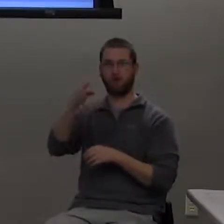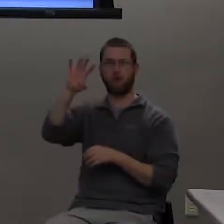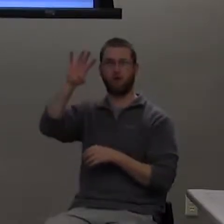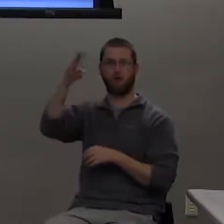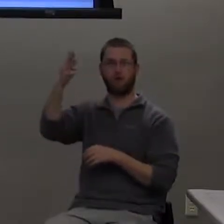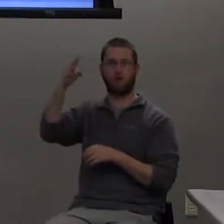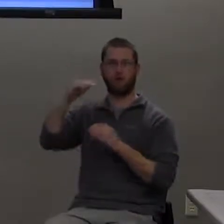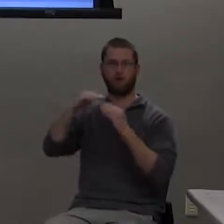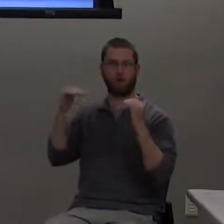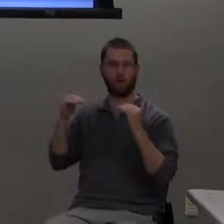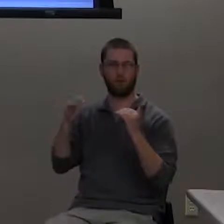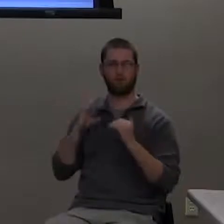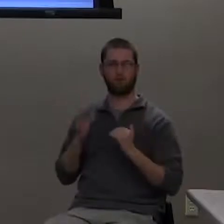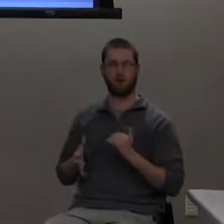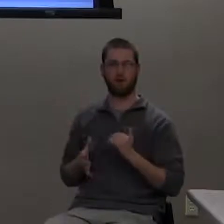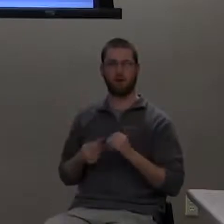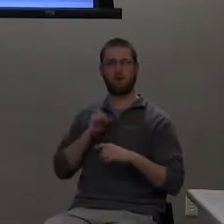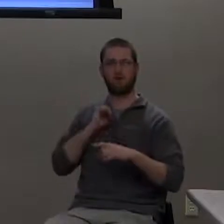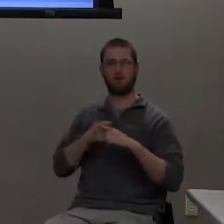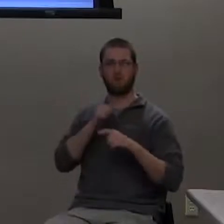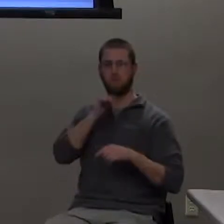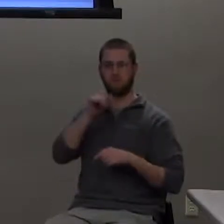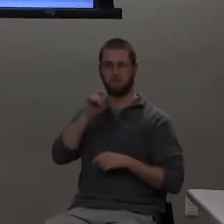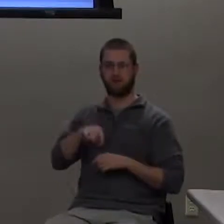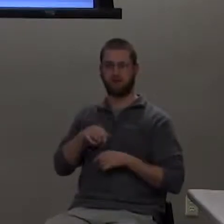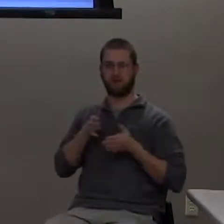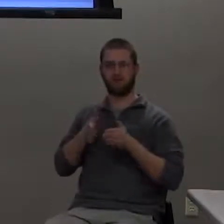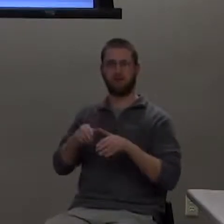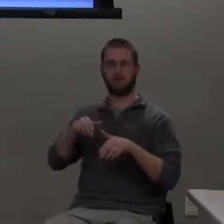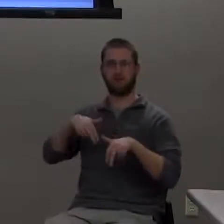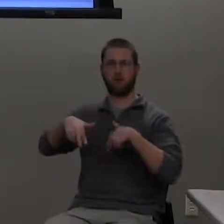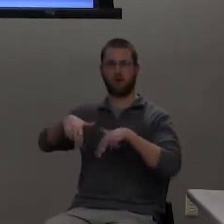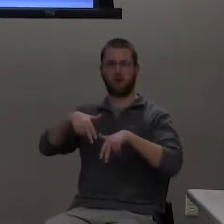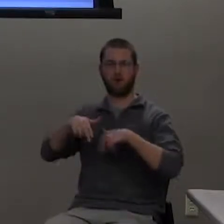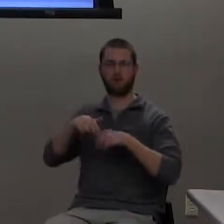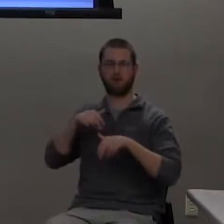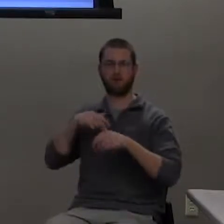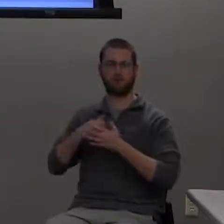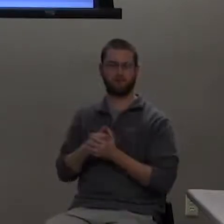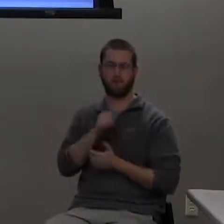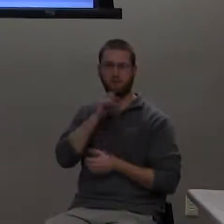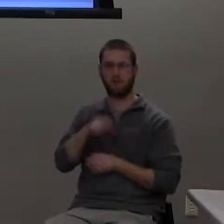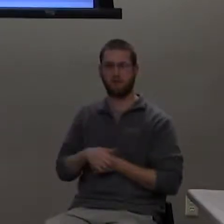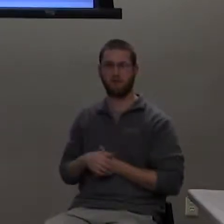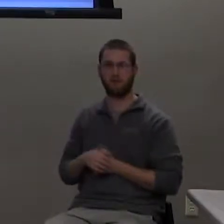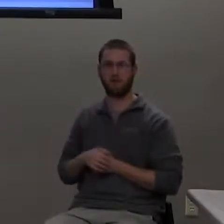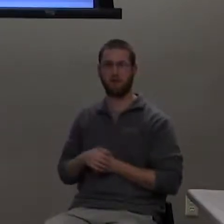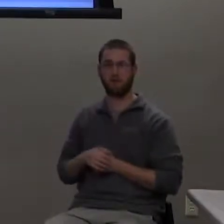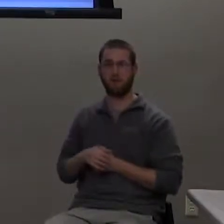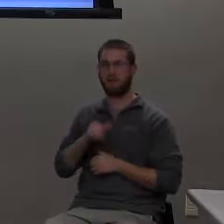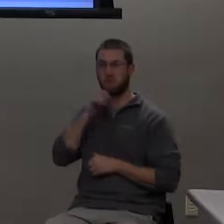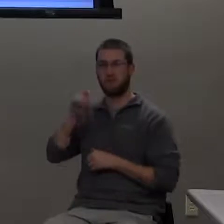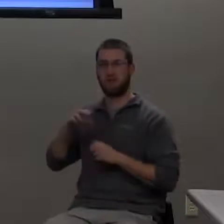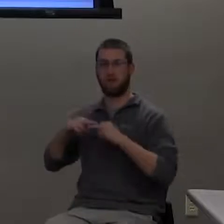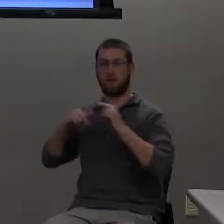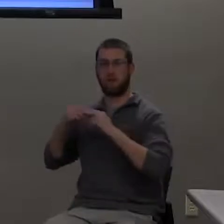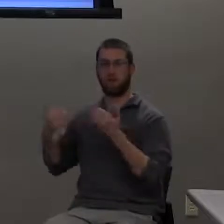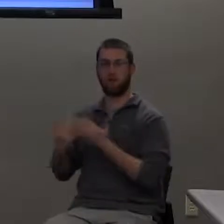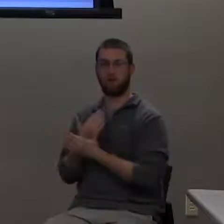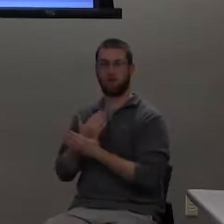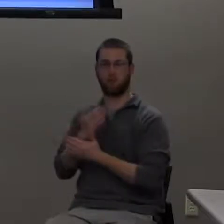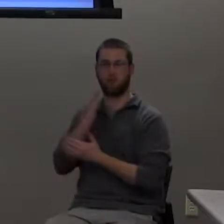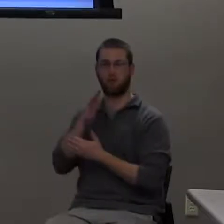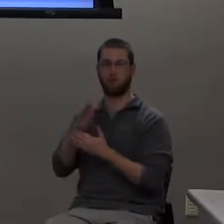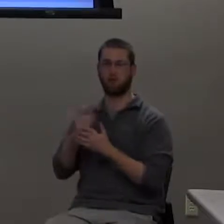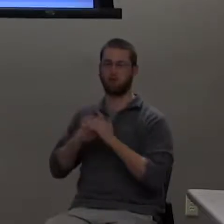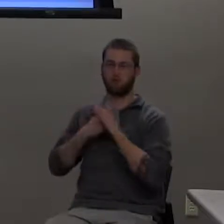street traffic to get there. And how can we not only provide a space for them to locate without having to build new per se, but it will help